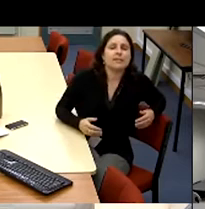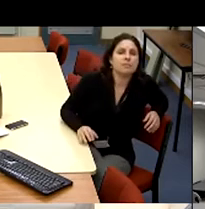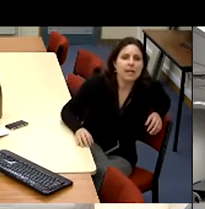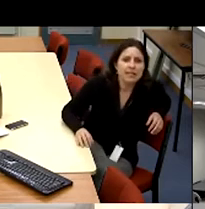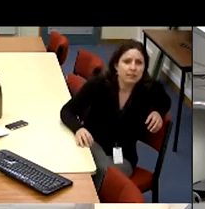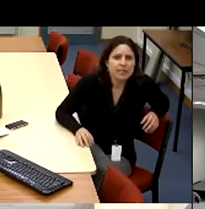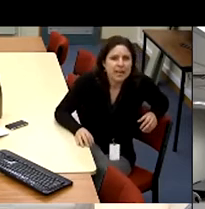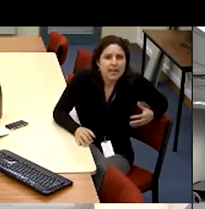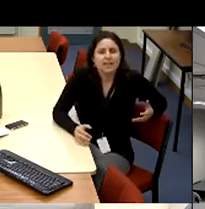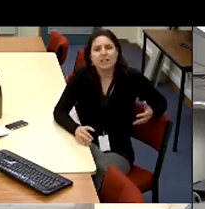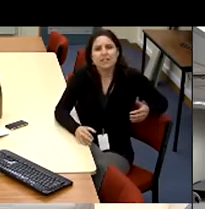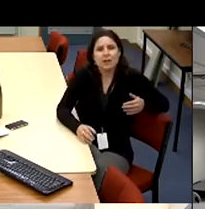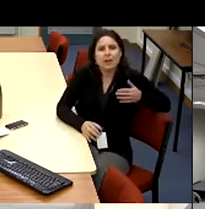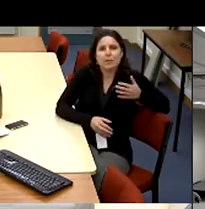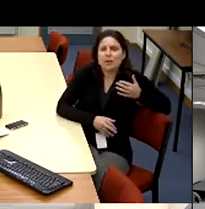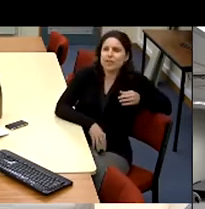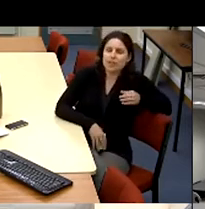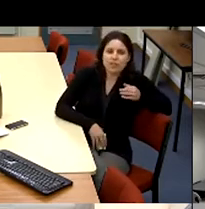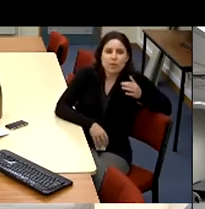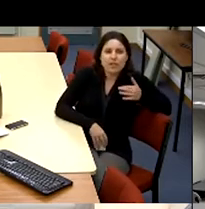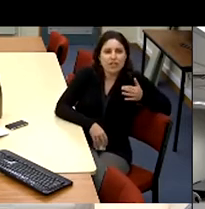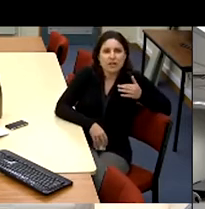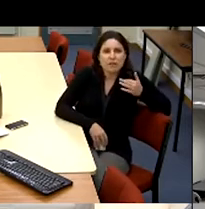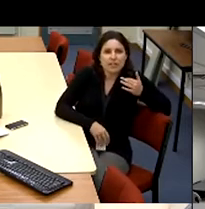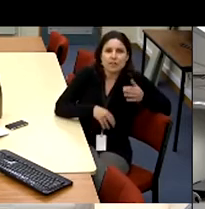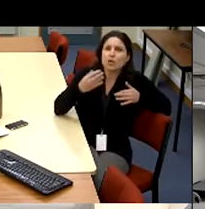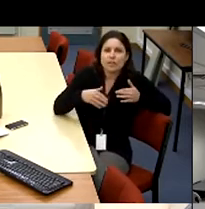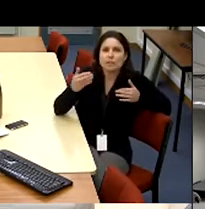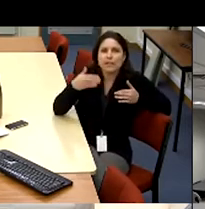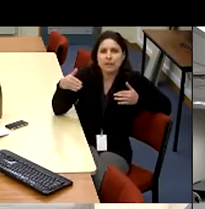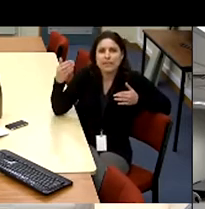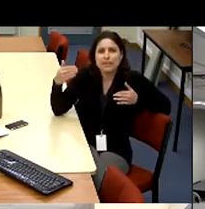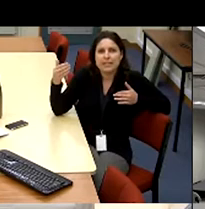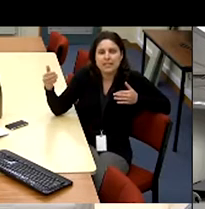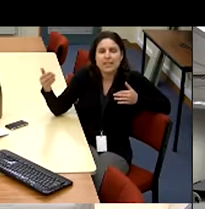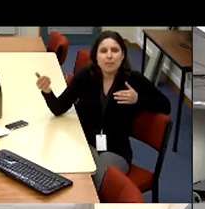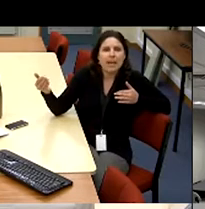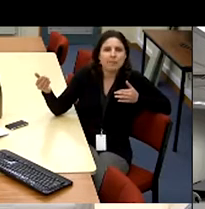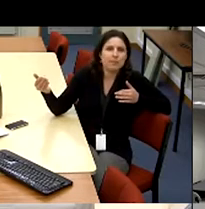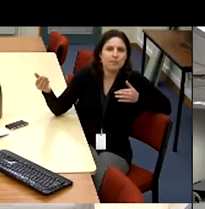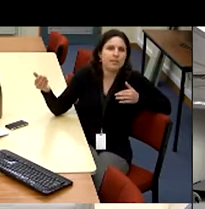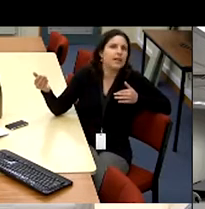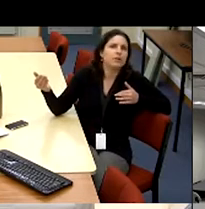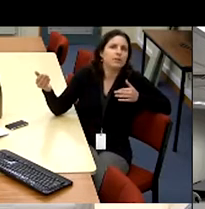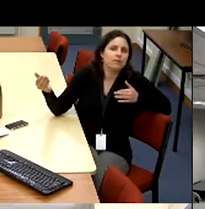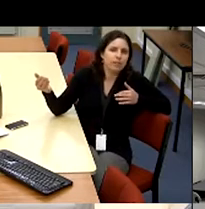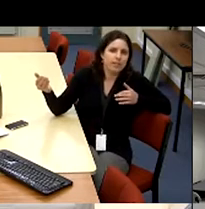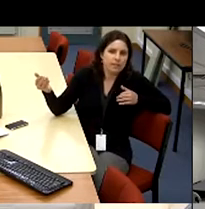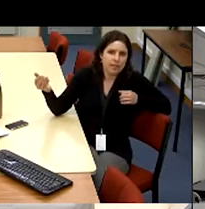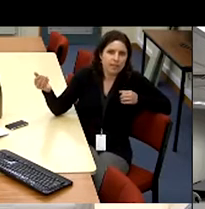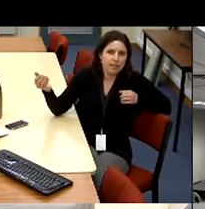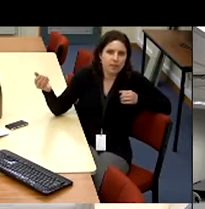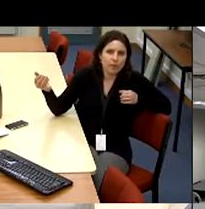people being displaced every day. And so, you know, the UNHCR figures have to constantly be updated by how many people are now